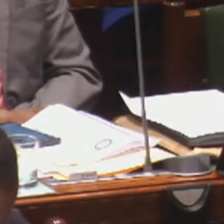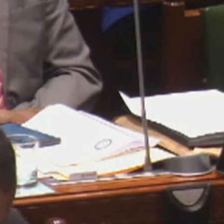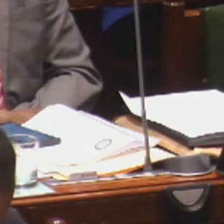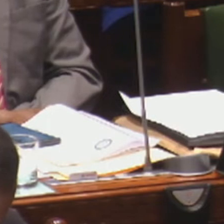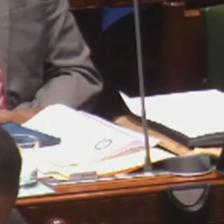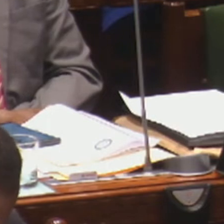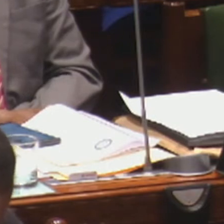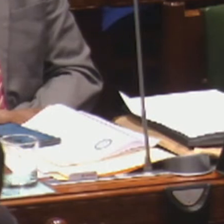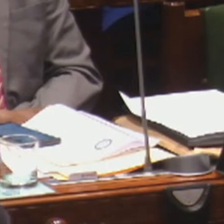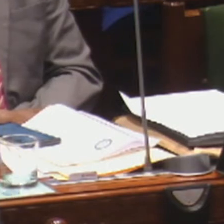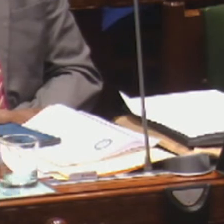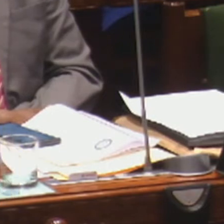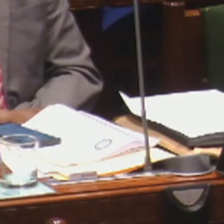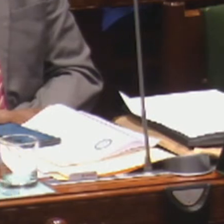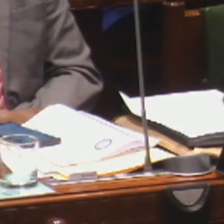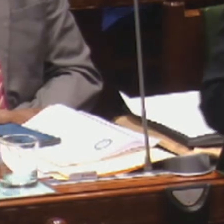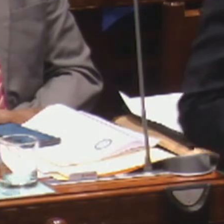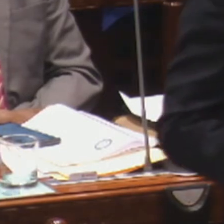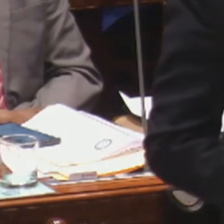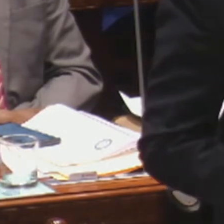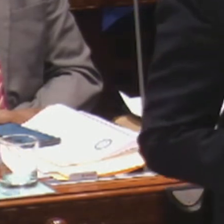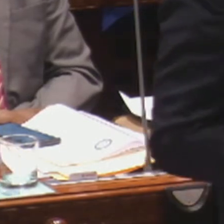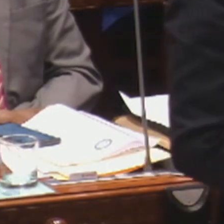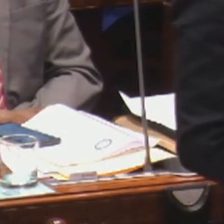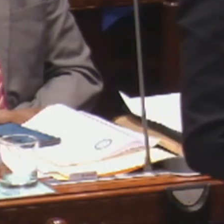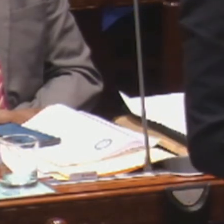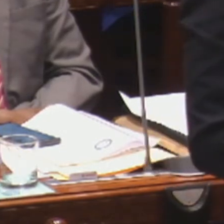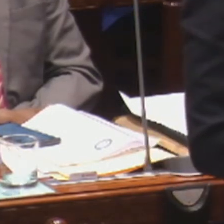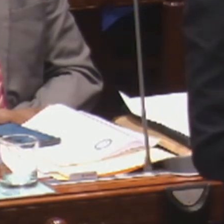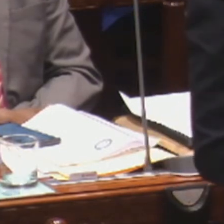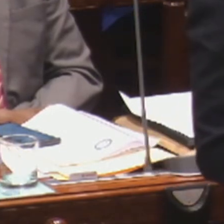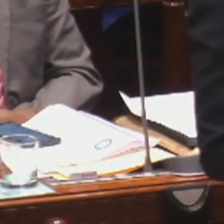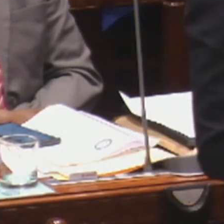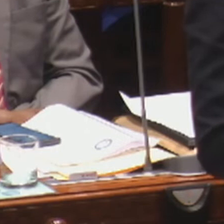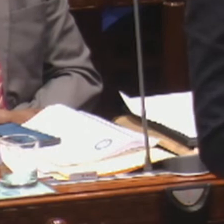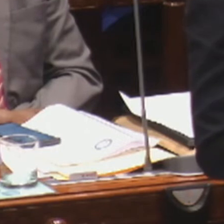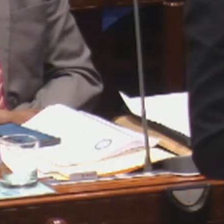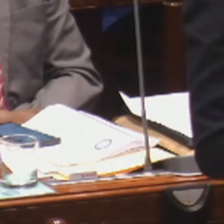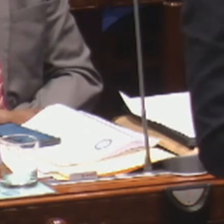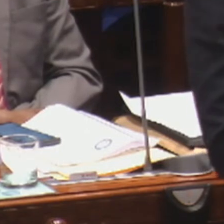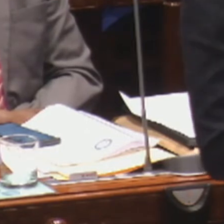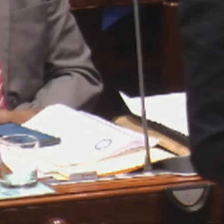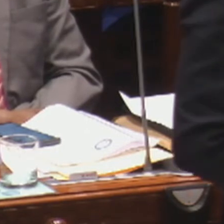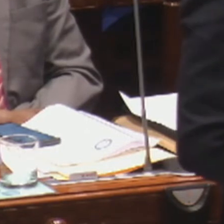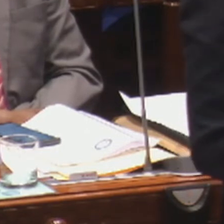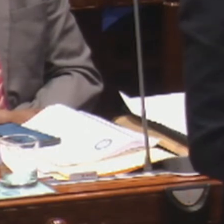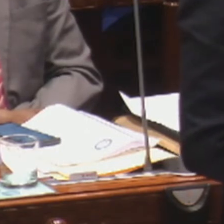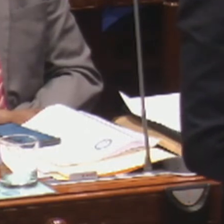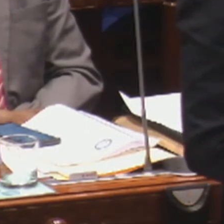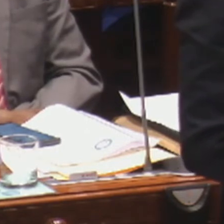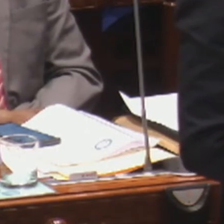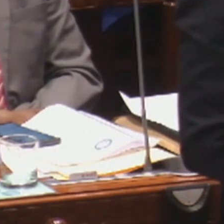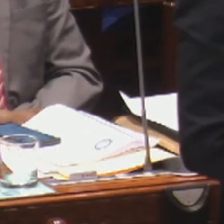may not in certain years meet the targets does not mean that GDP is necessarily affected. Any economist with basic knowledge would know that, Mr.